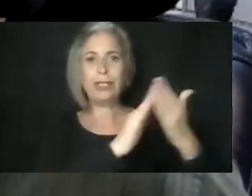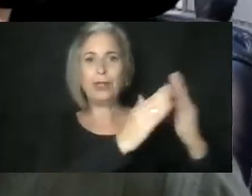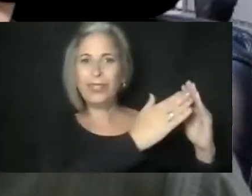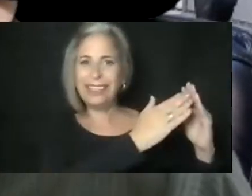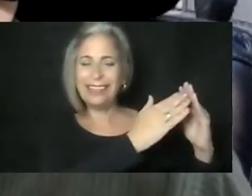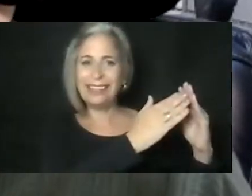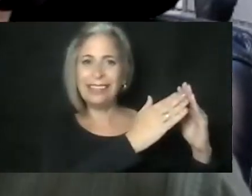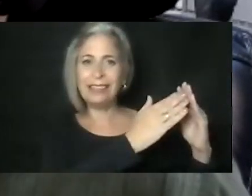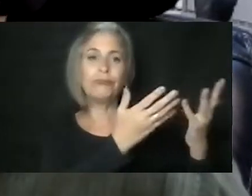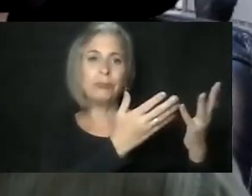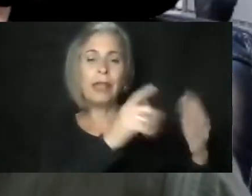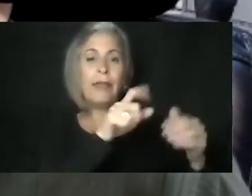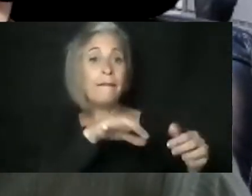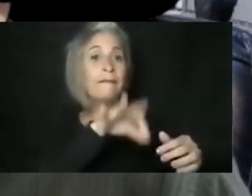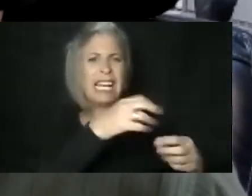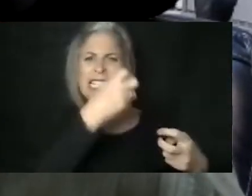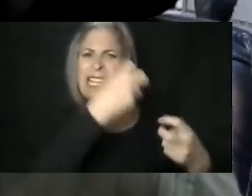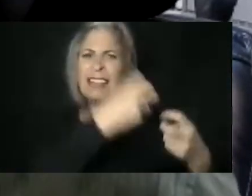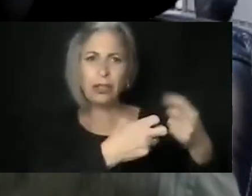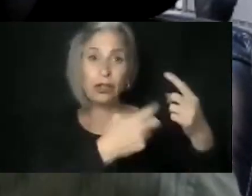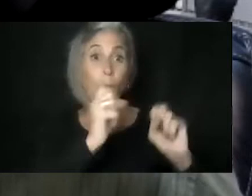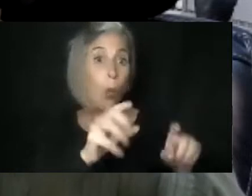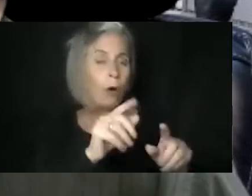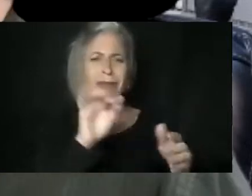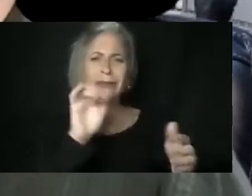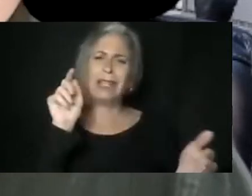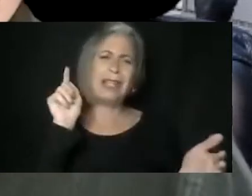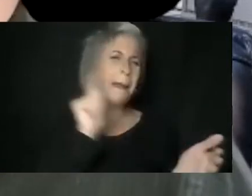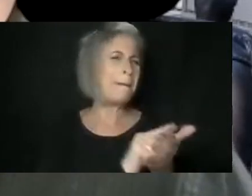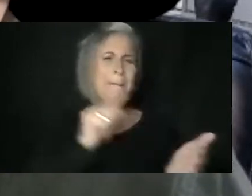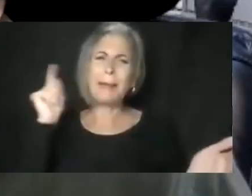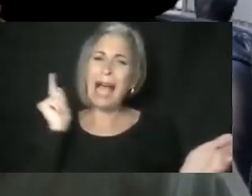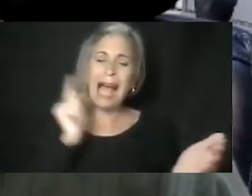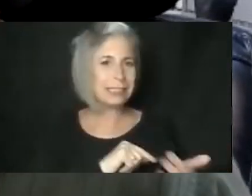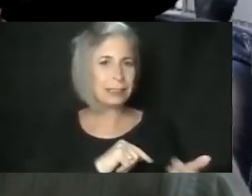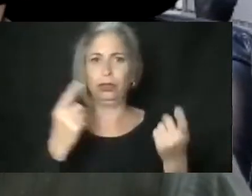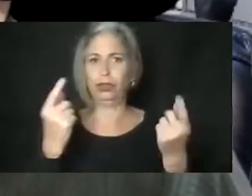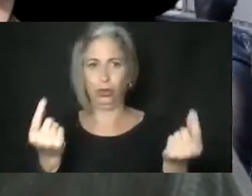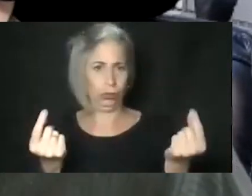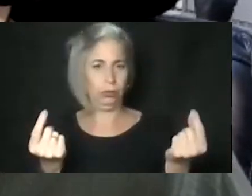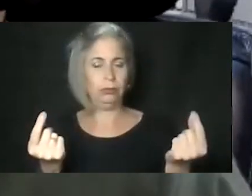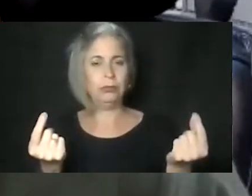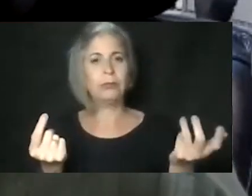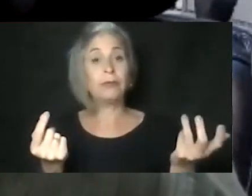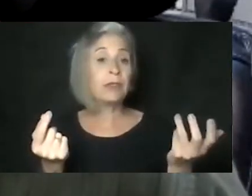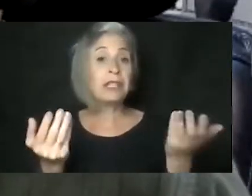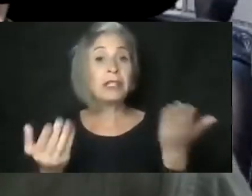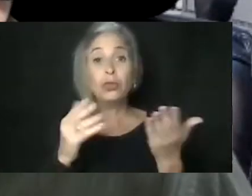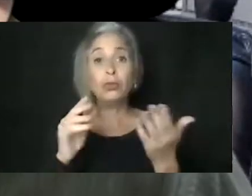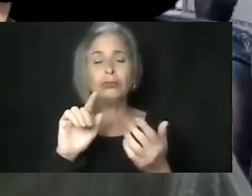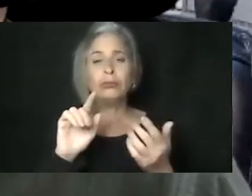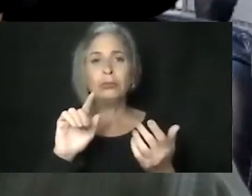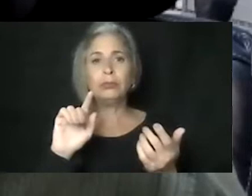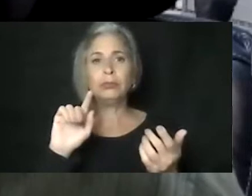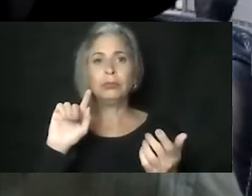may find very difficult or impossible to do. And it also helps them be able to turn around,